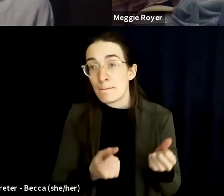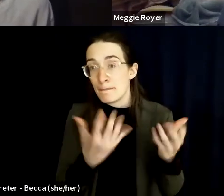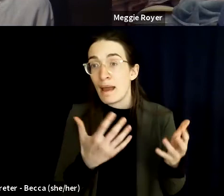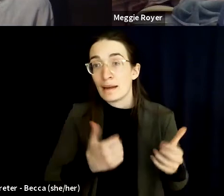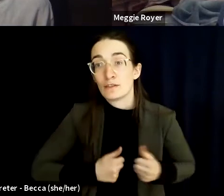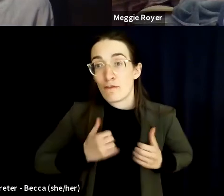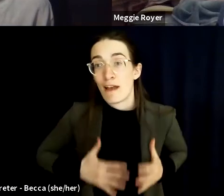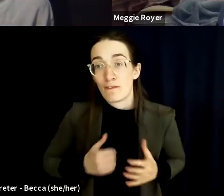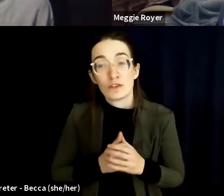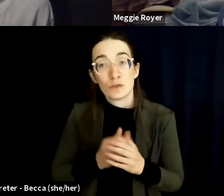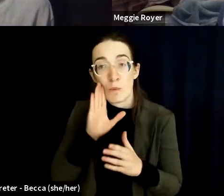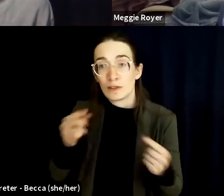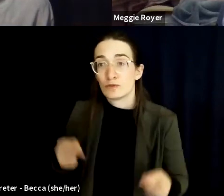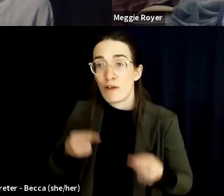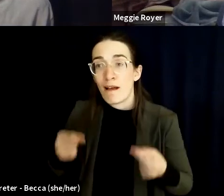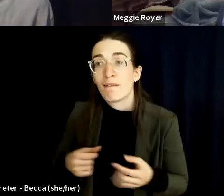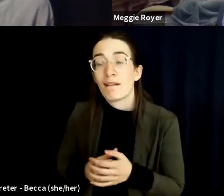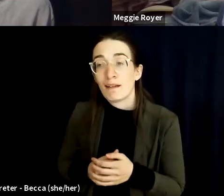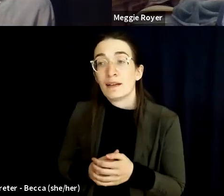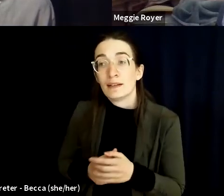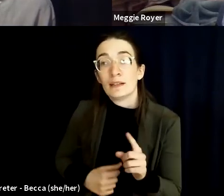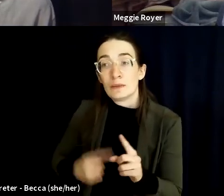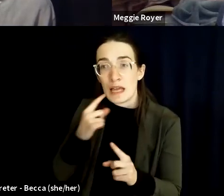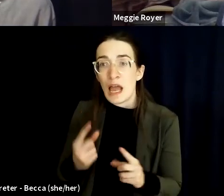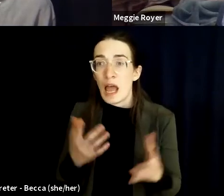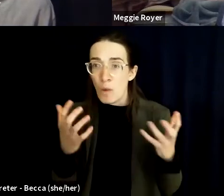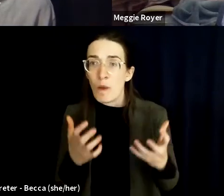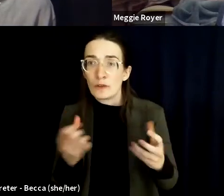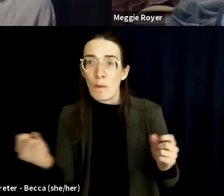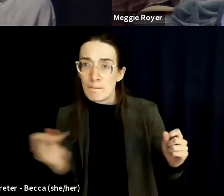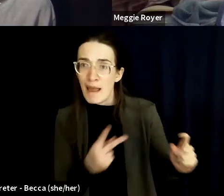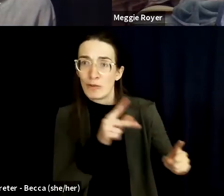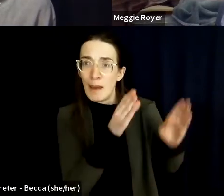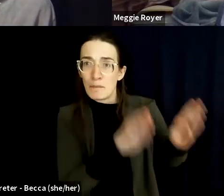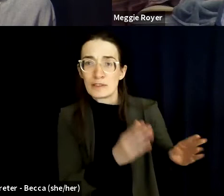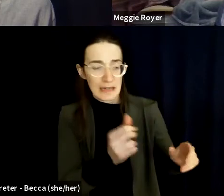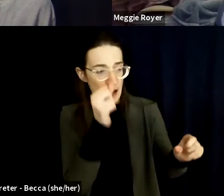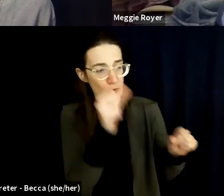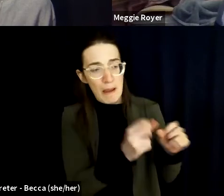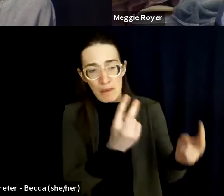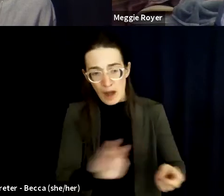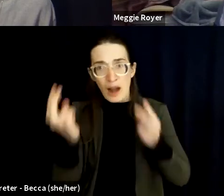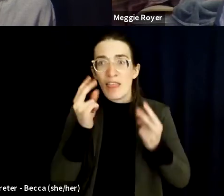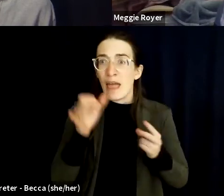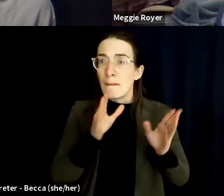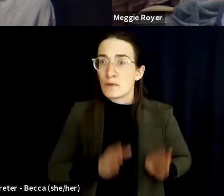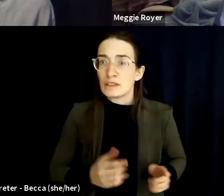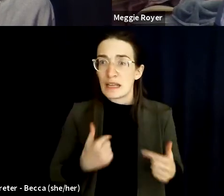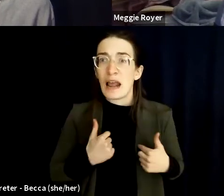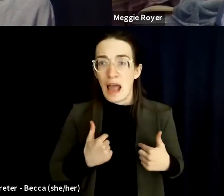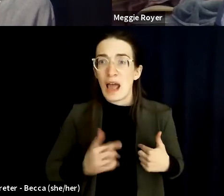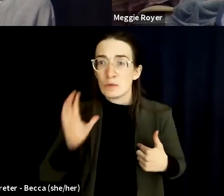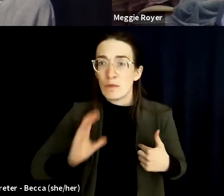struggle with, I want to get back to the person that I was before the trauma. And it reminds me of last